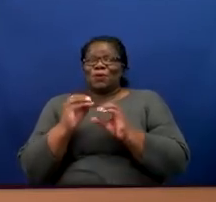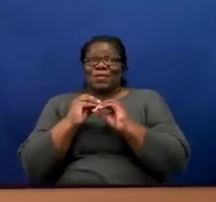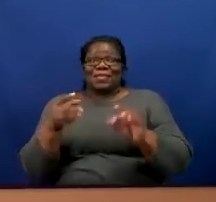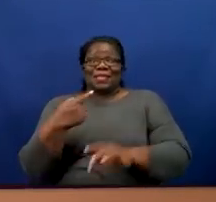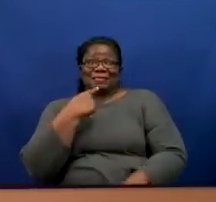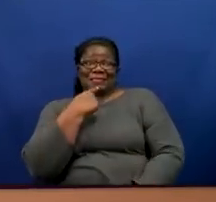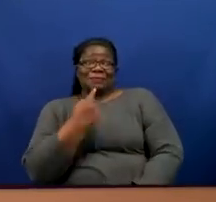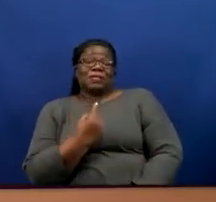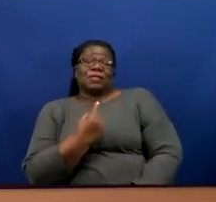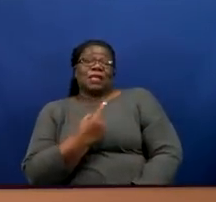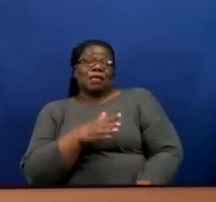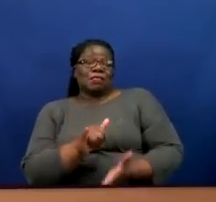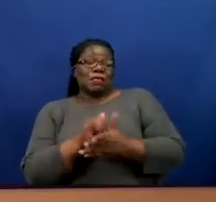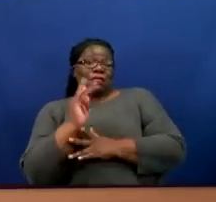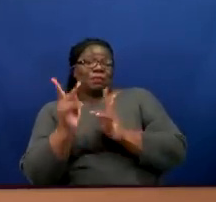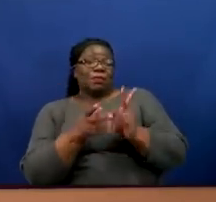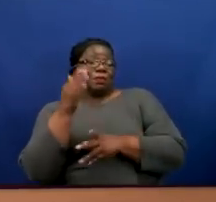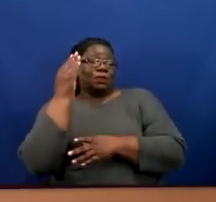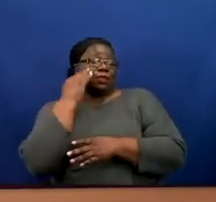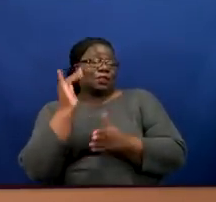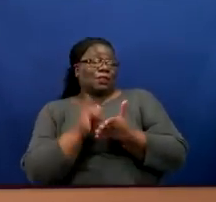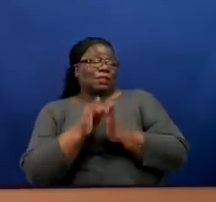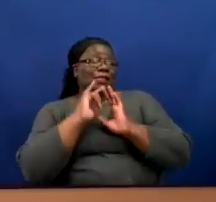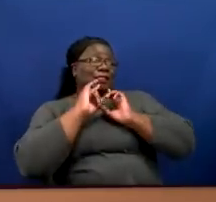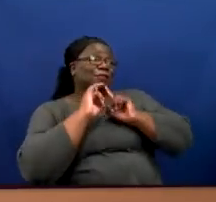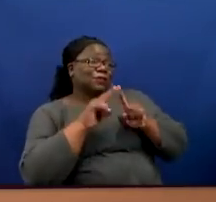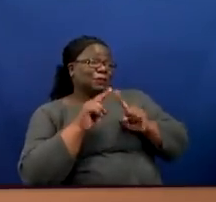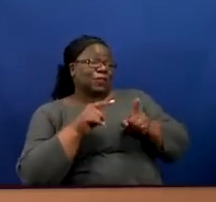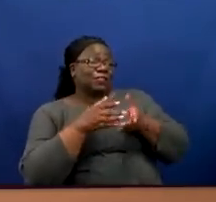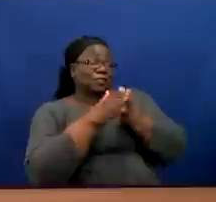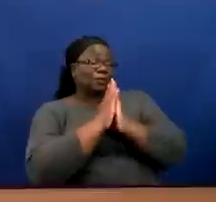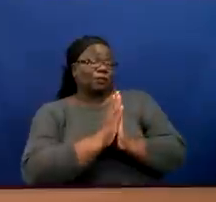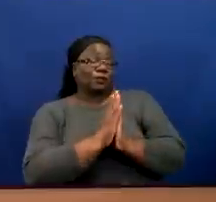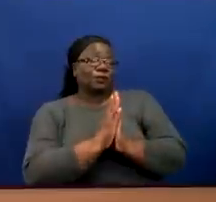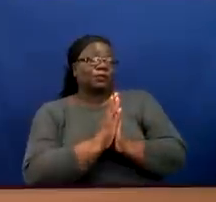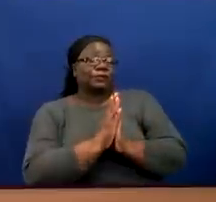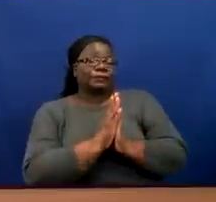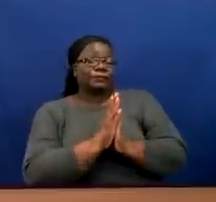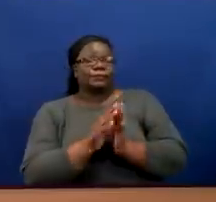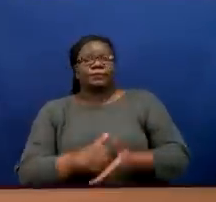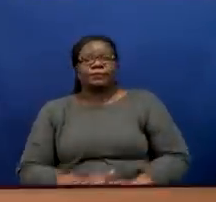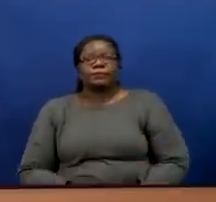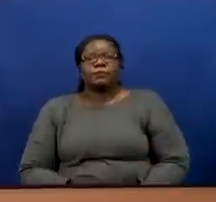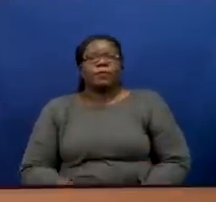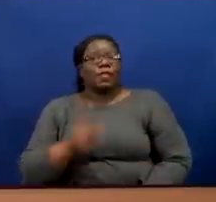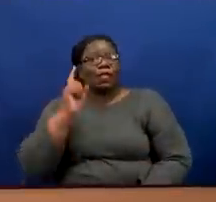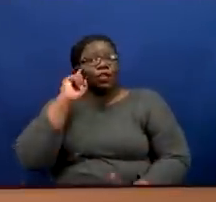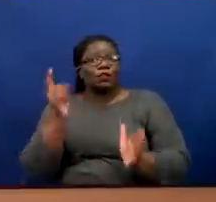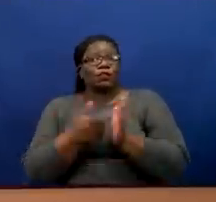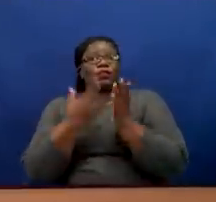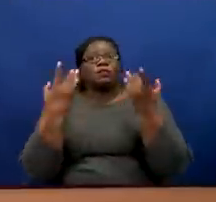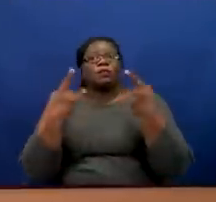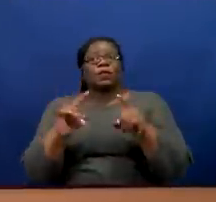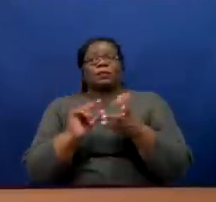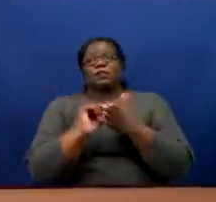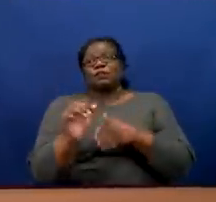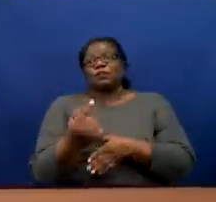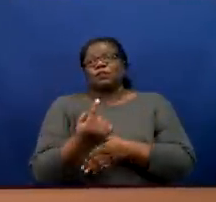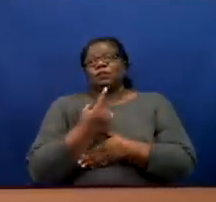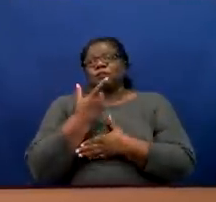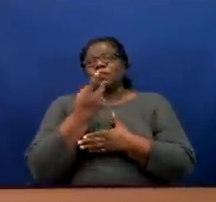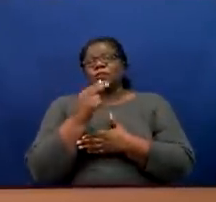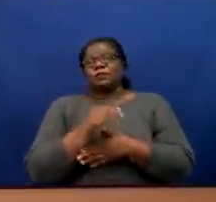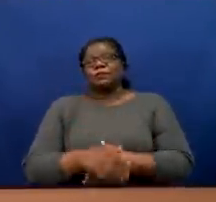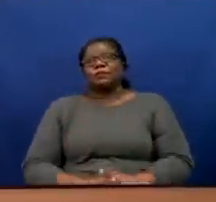communication, that the people know he is responding to the prayer that Solomon has prayed. Watch what happens in verse 1 of